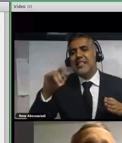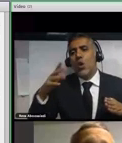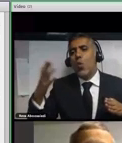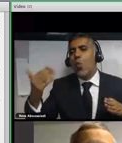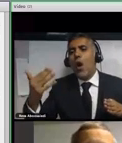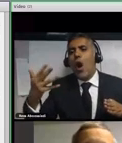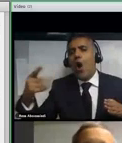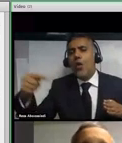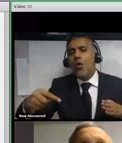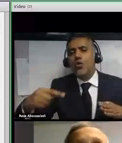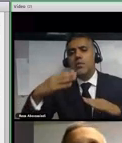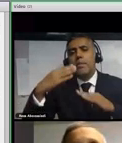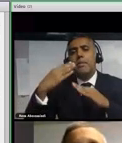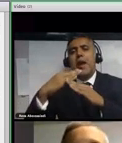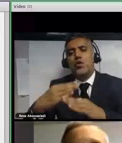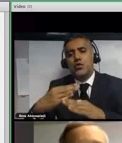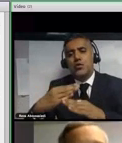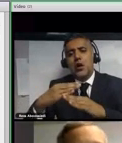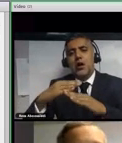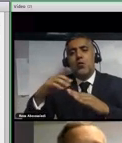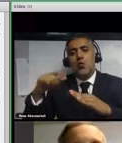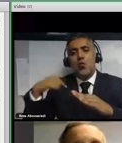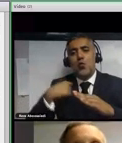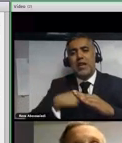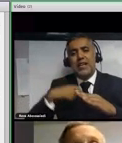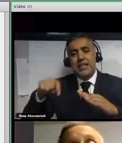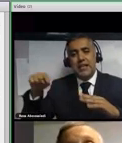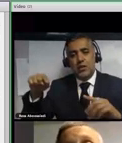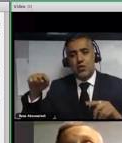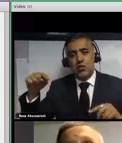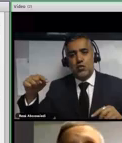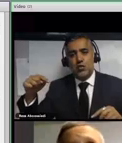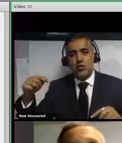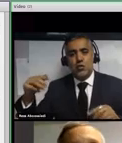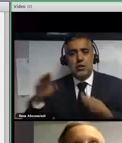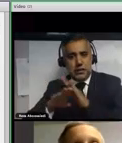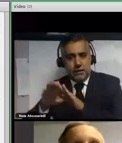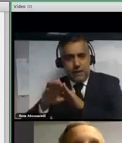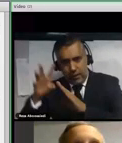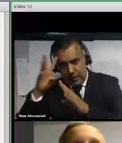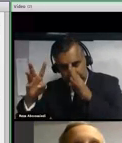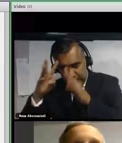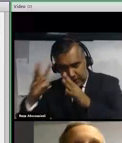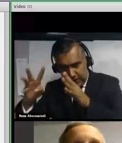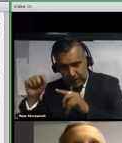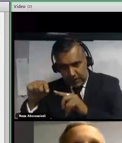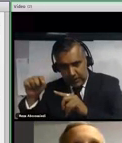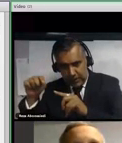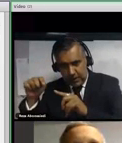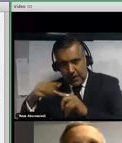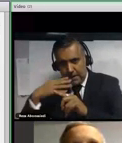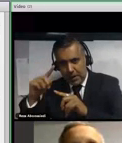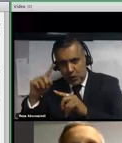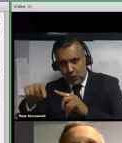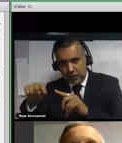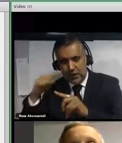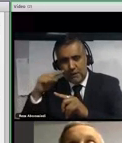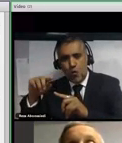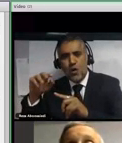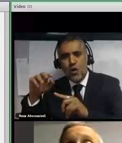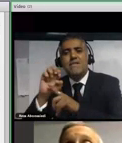and how they affect people's lives, we need to have we need to develop better questions in that